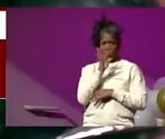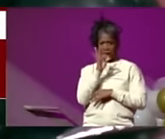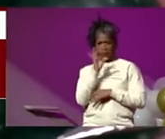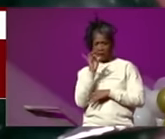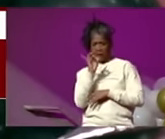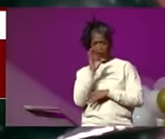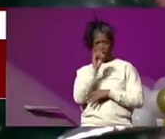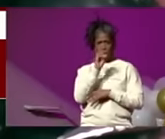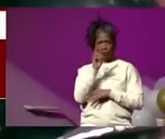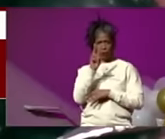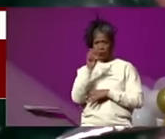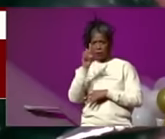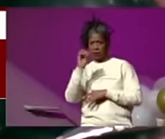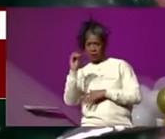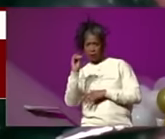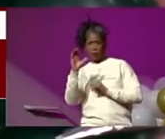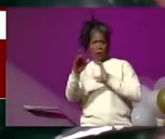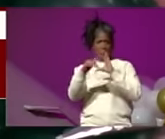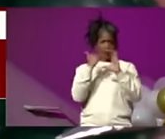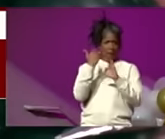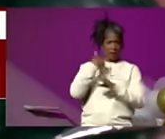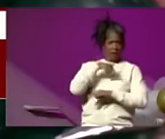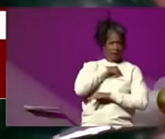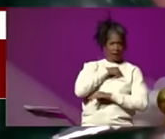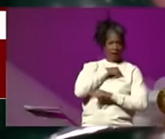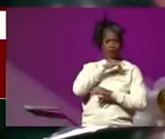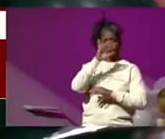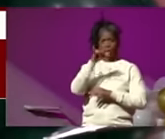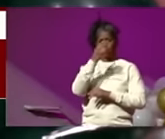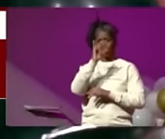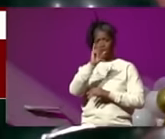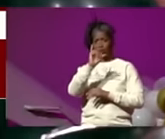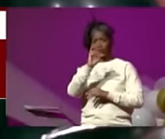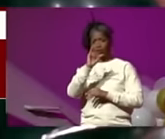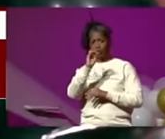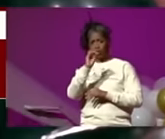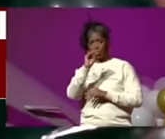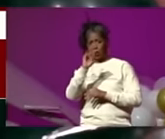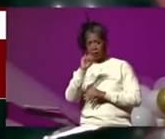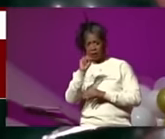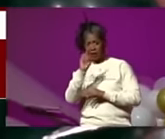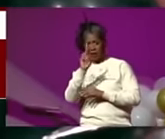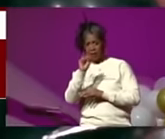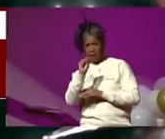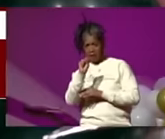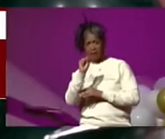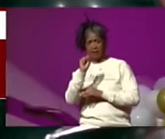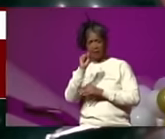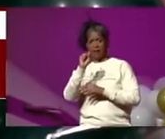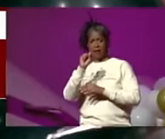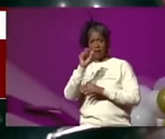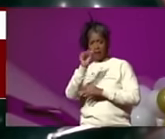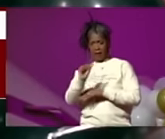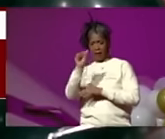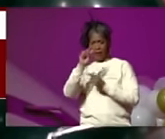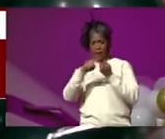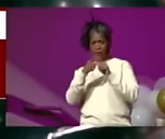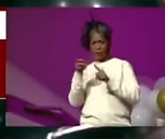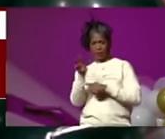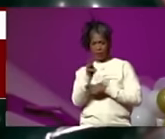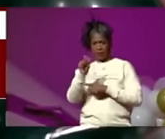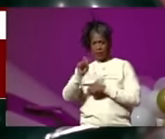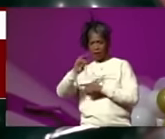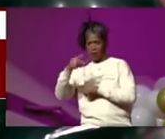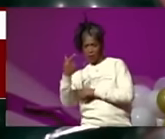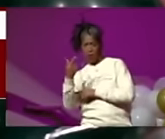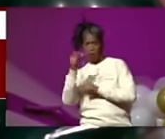469-498-0210. Email us, join us at friendshipwest.org. And today you can know that child. You can join church. You can do